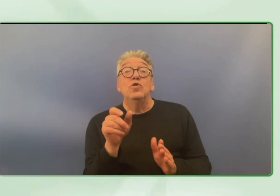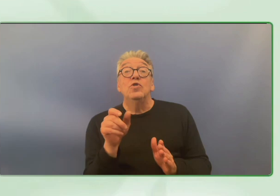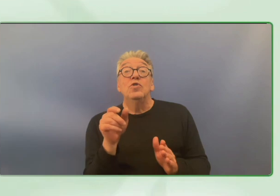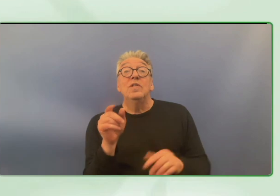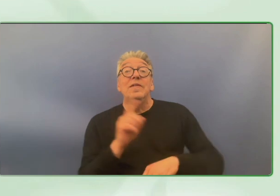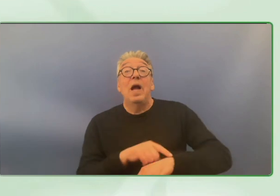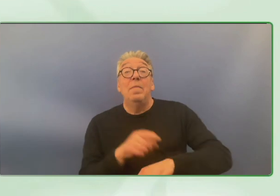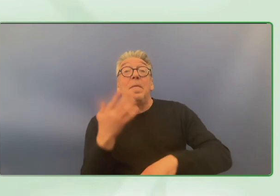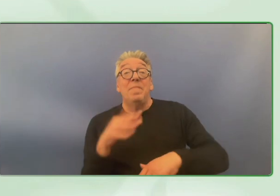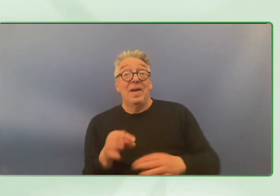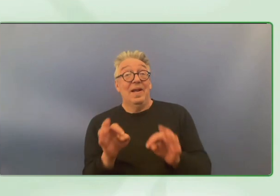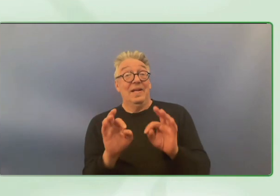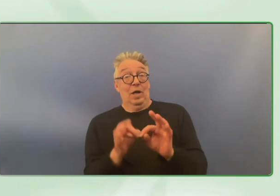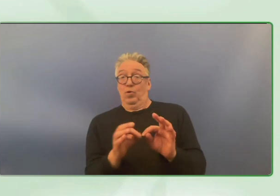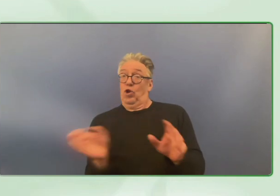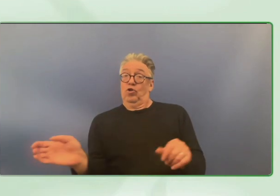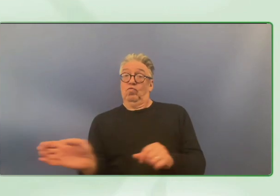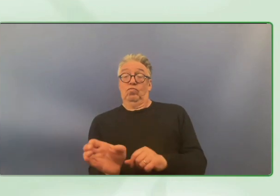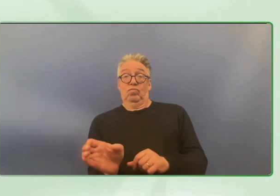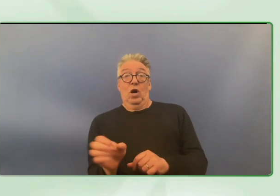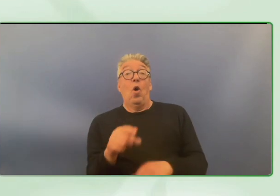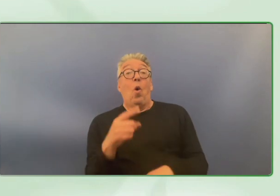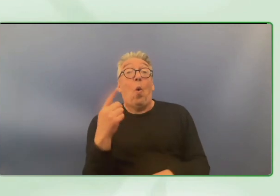a huge number, and this is only in Czech Republic.